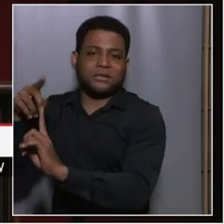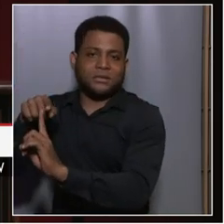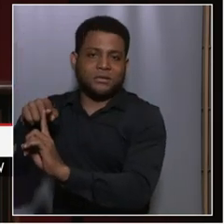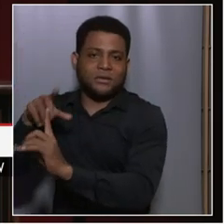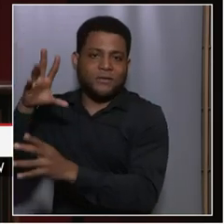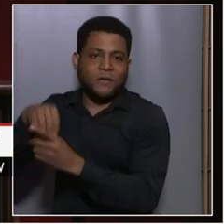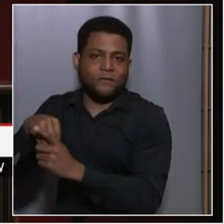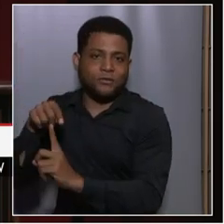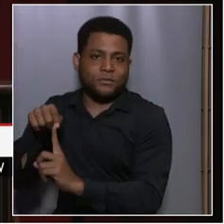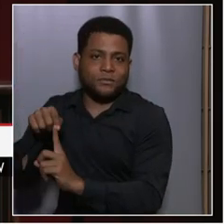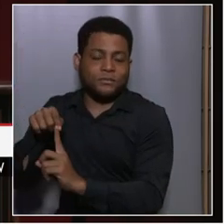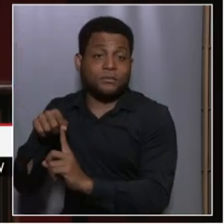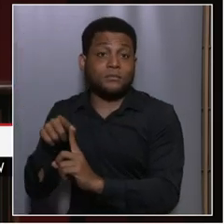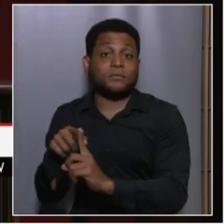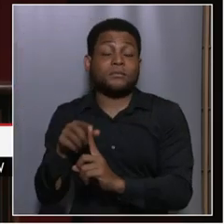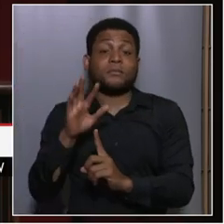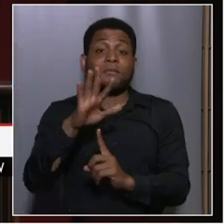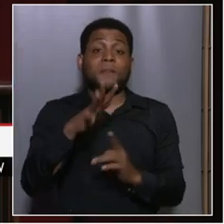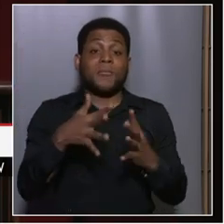at historic